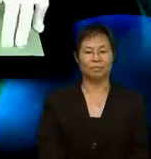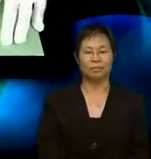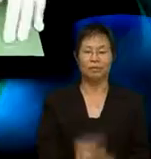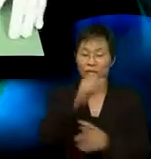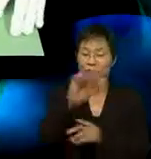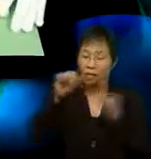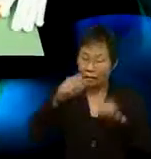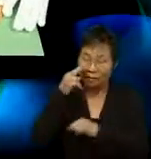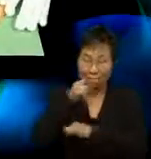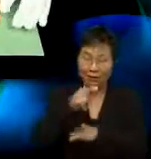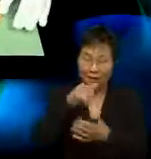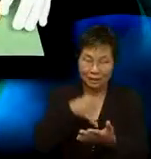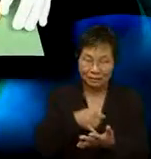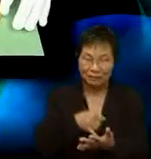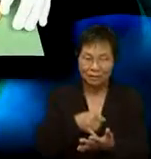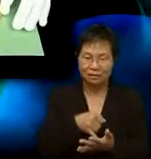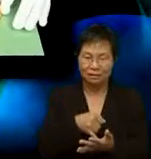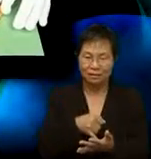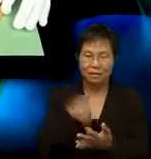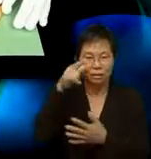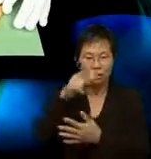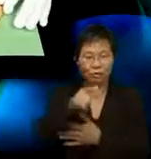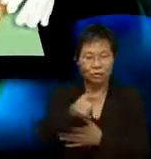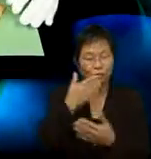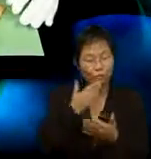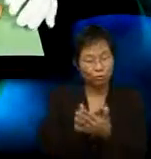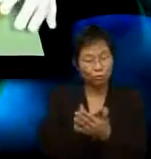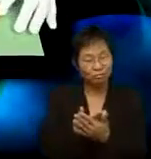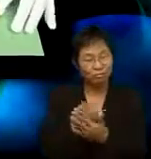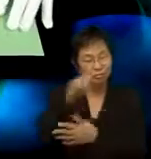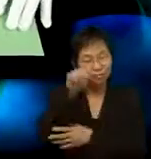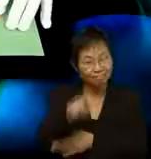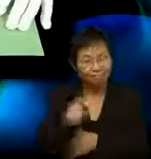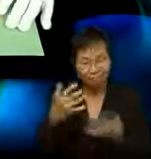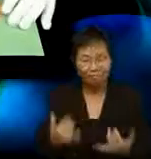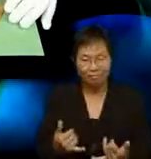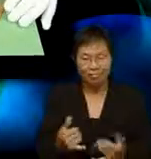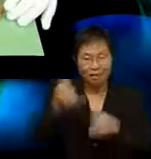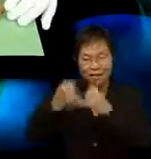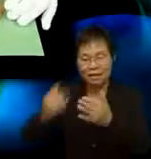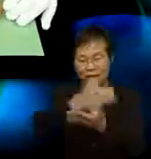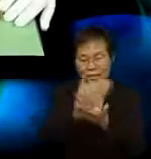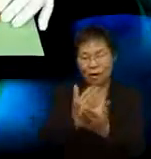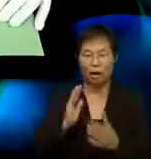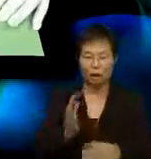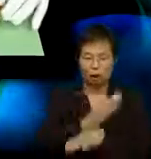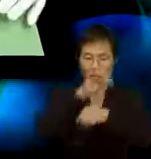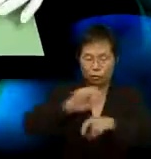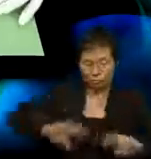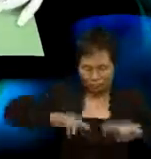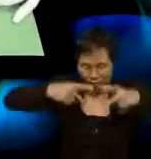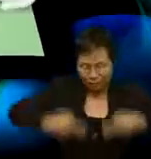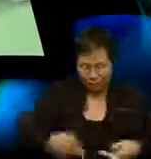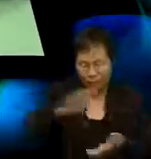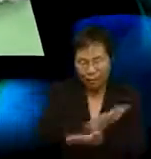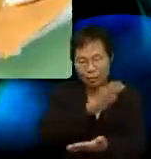So, can you see it? Looks cool, isn't it? Now, the last part of our job is to turn back